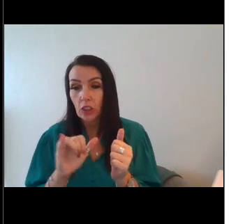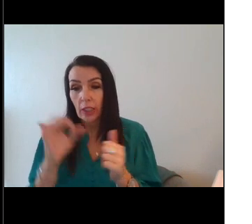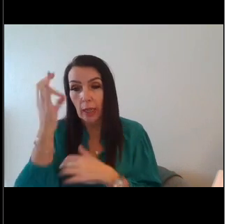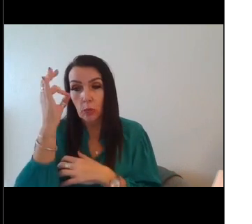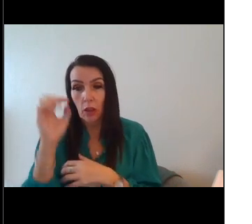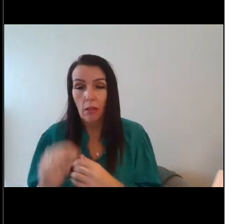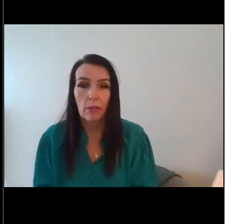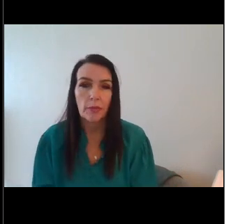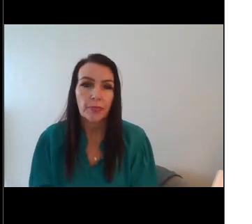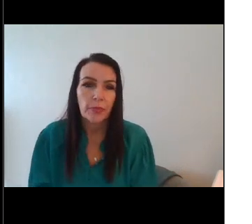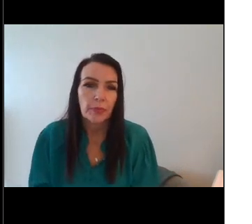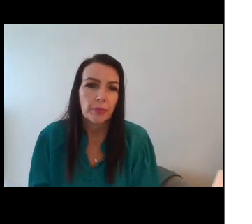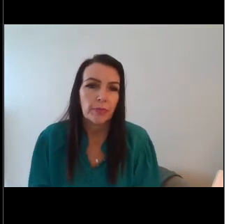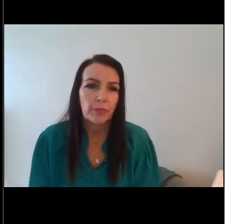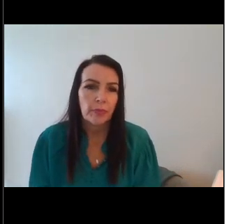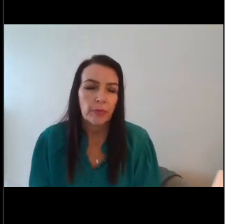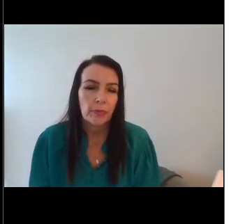Next slide, please.